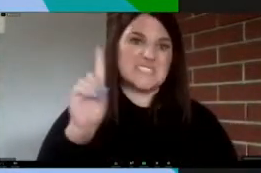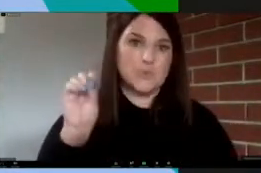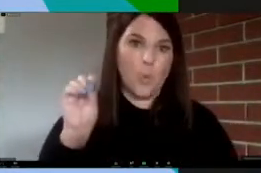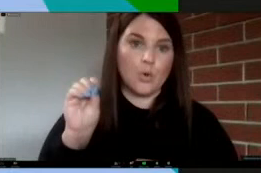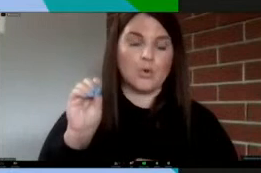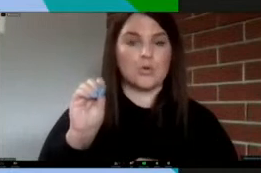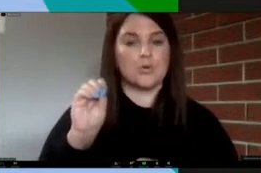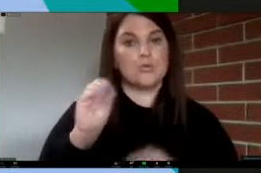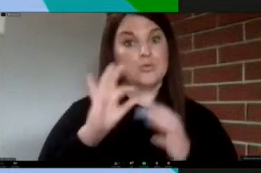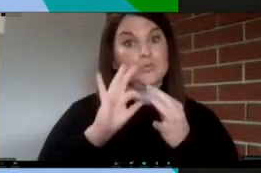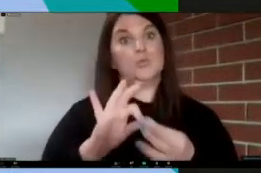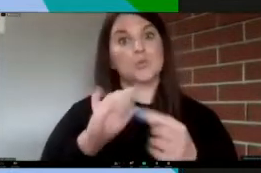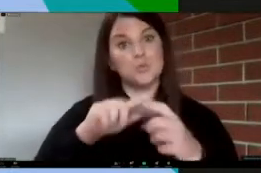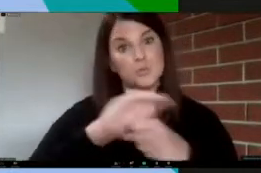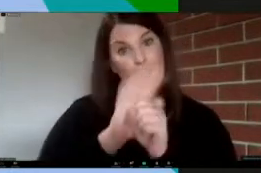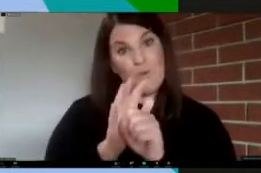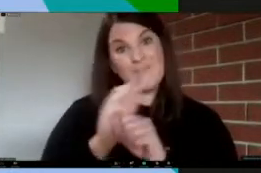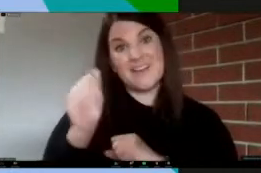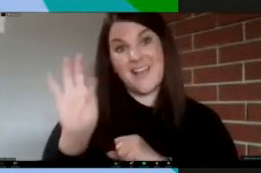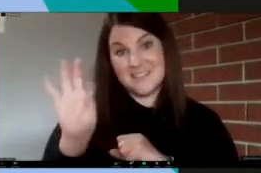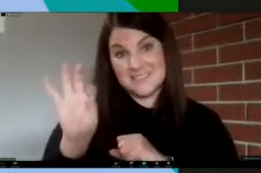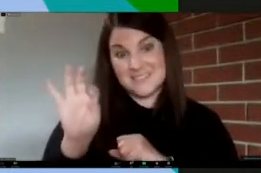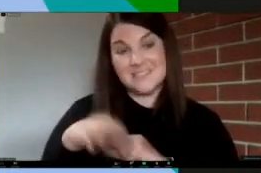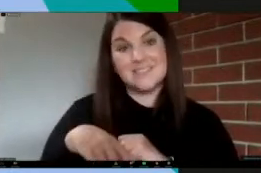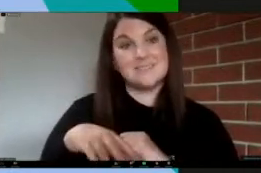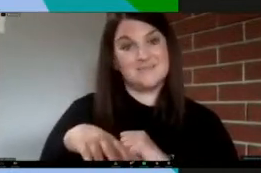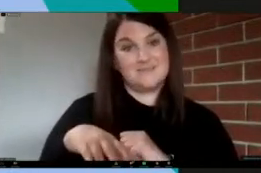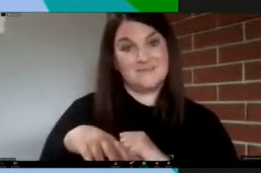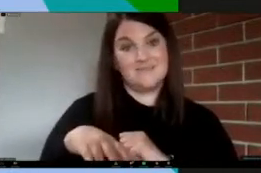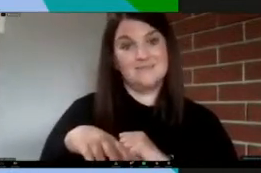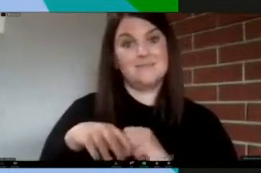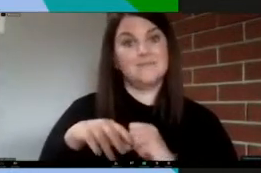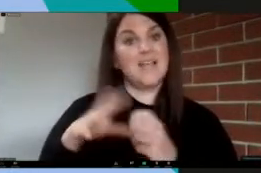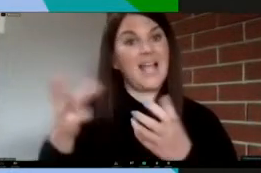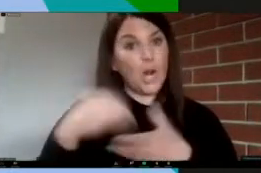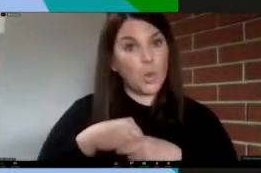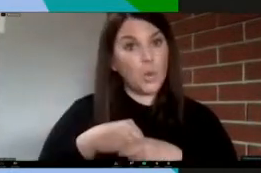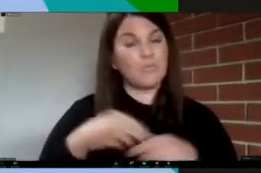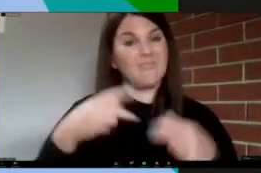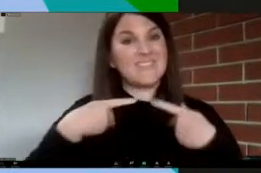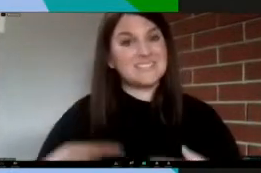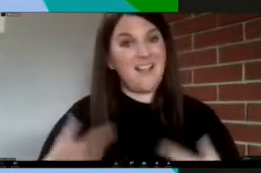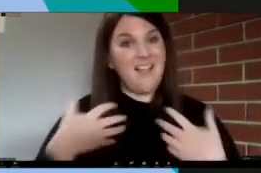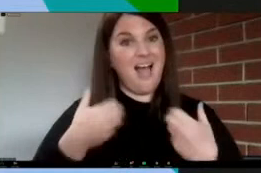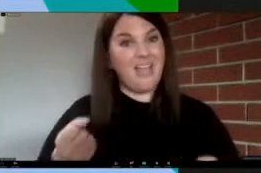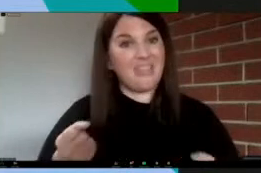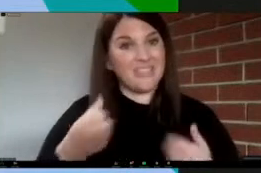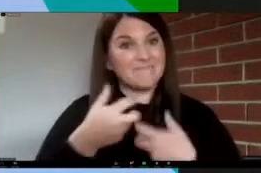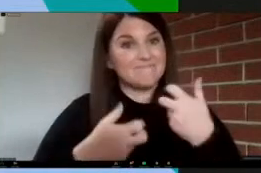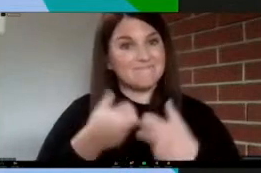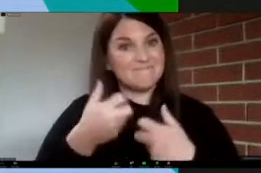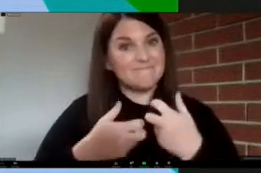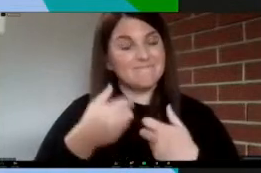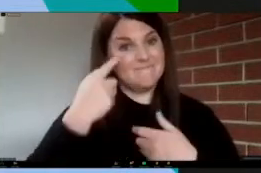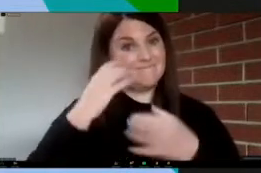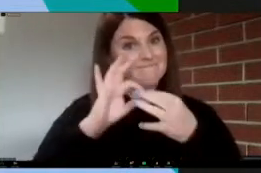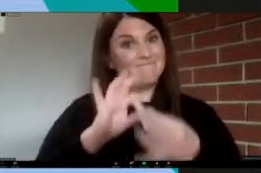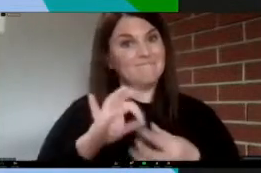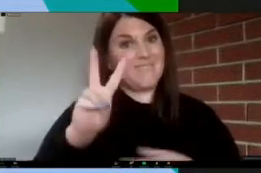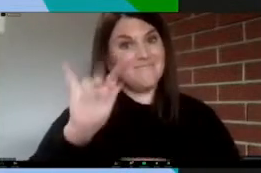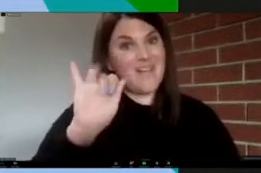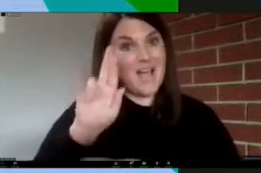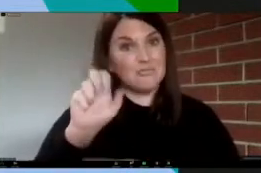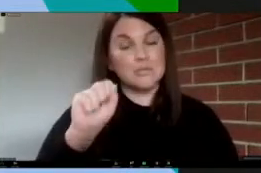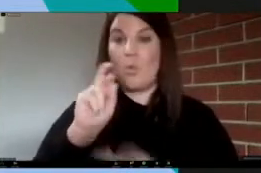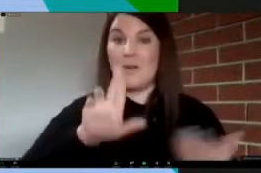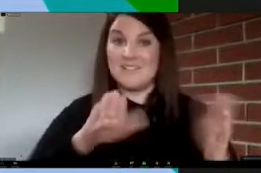to COVID-19, including the physical health implications of the virus, deaths of loved ones,